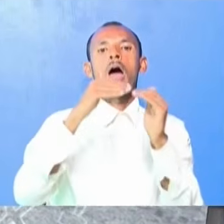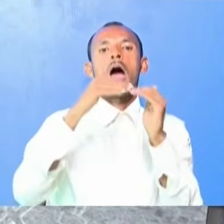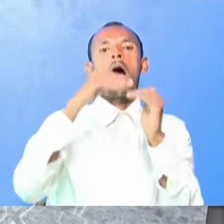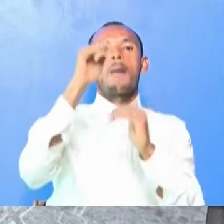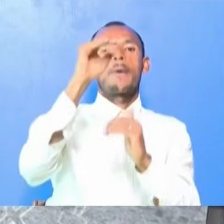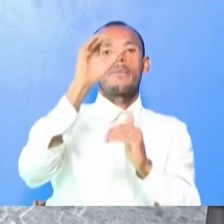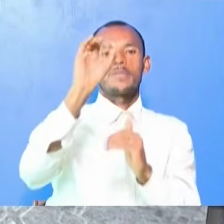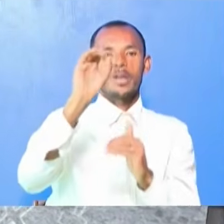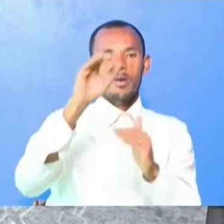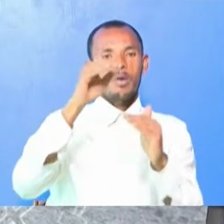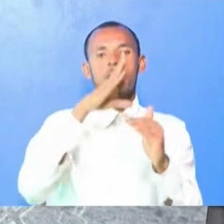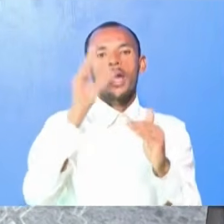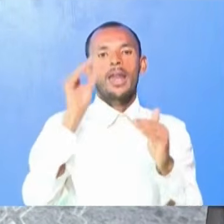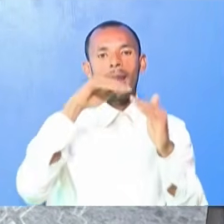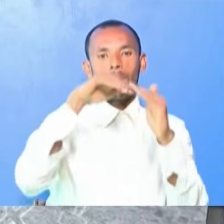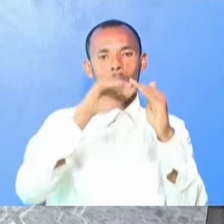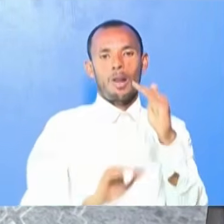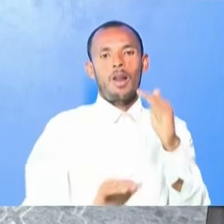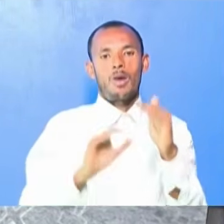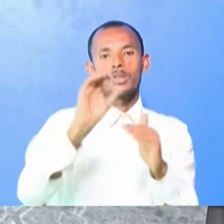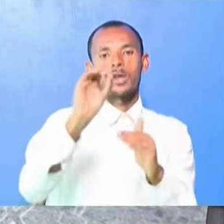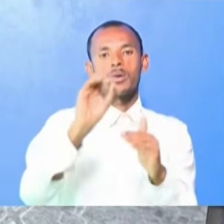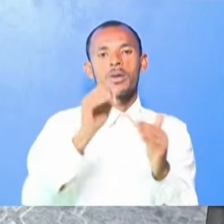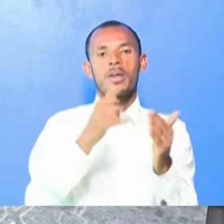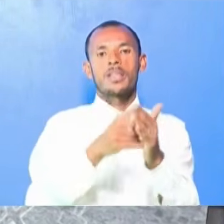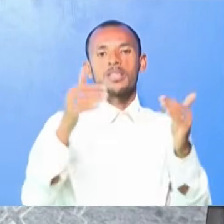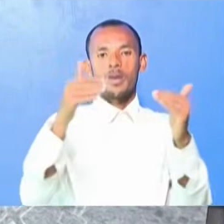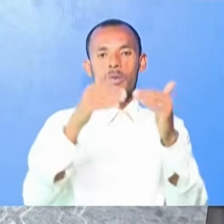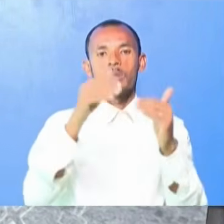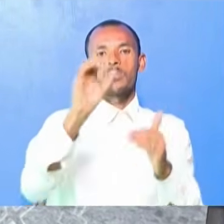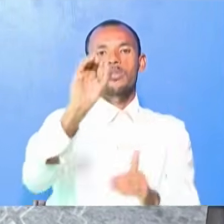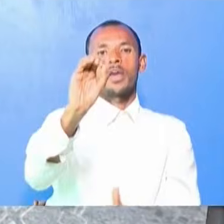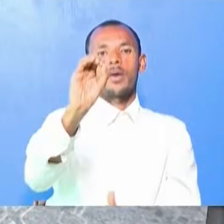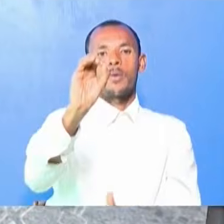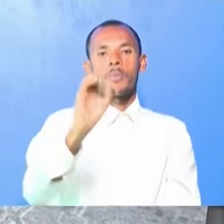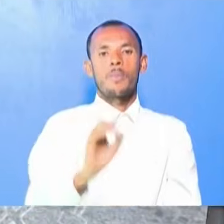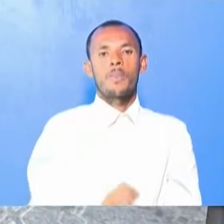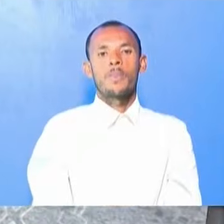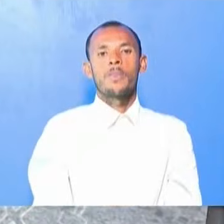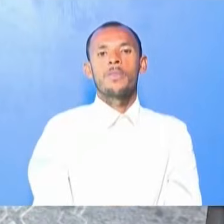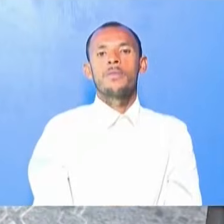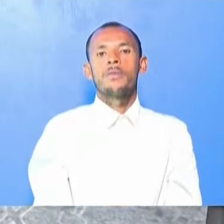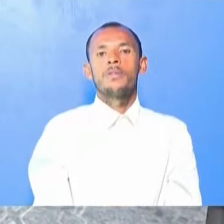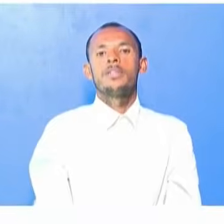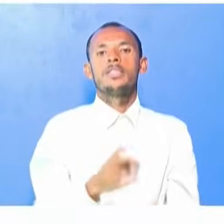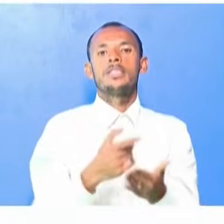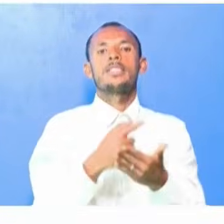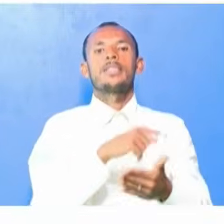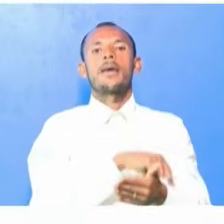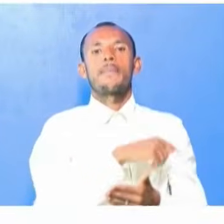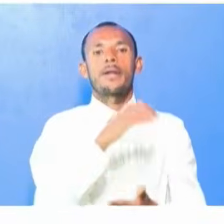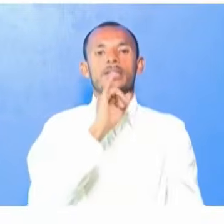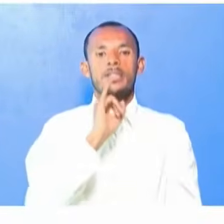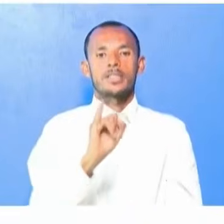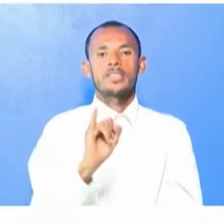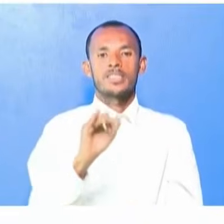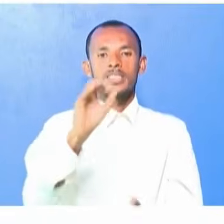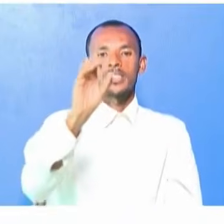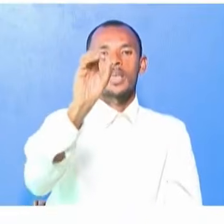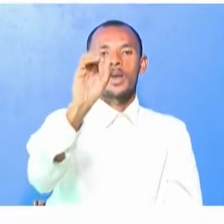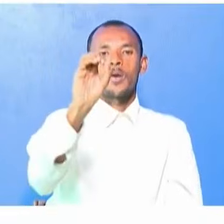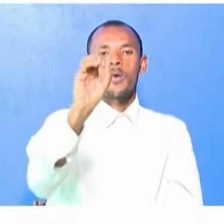it's at 0 level. So the temperature of CTA is 0. So this temperature is